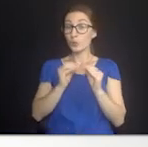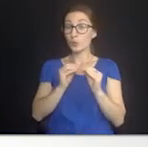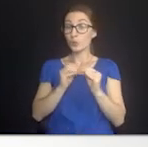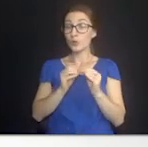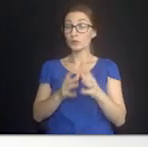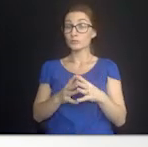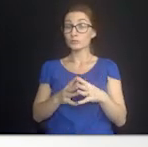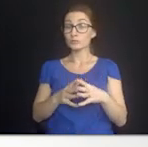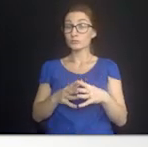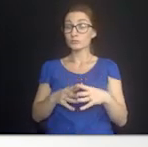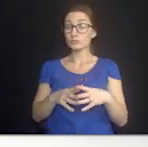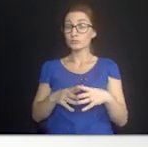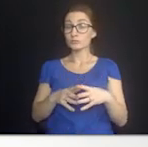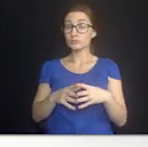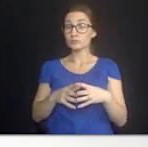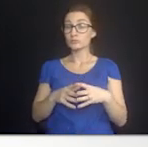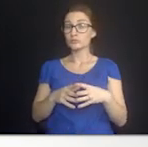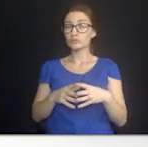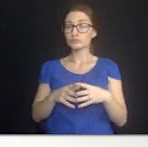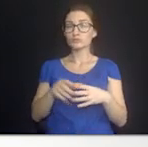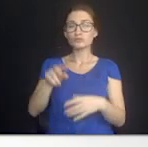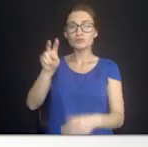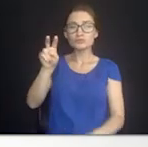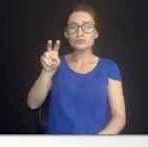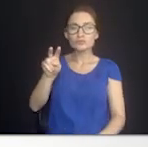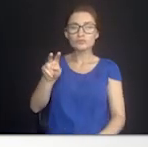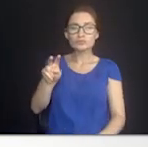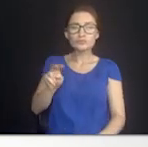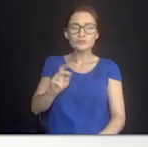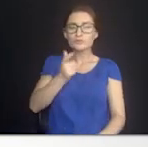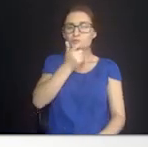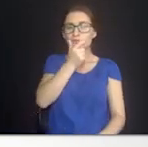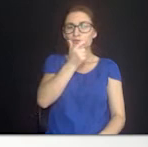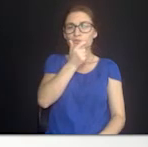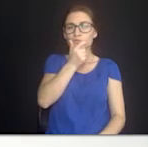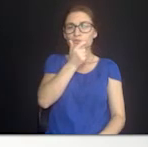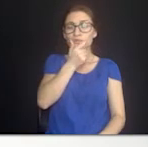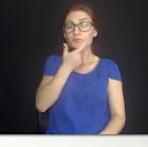Anything else? Can you, I don't know if you could see from over here. Let's look at